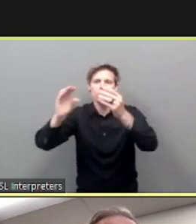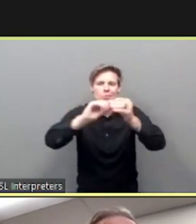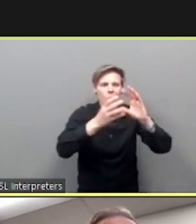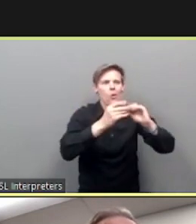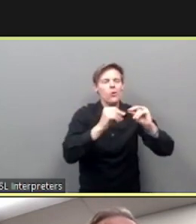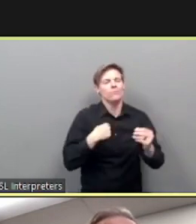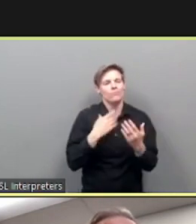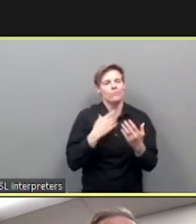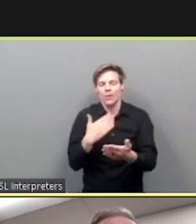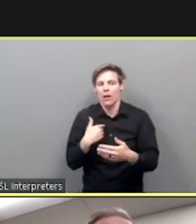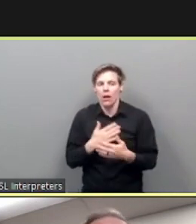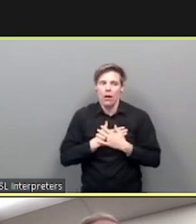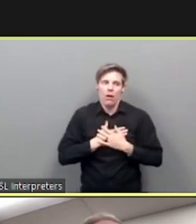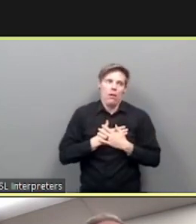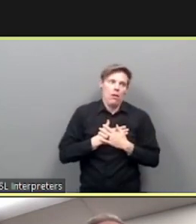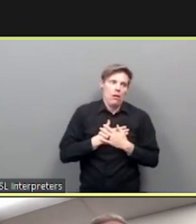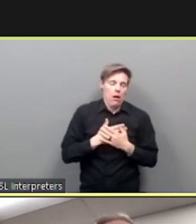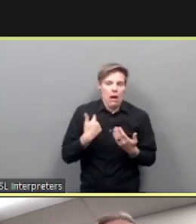enough